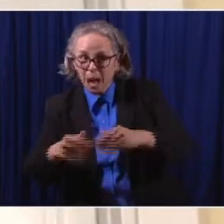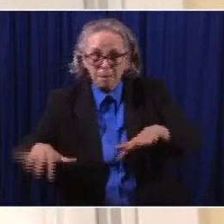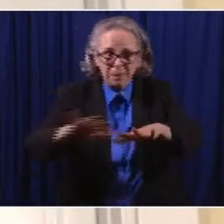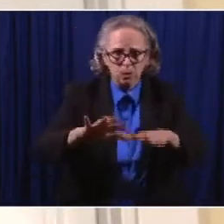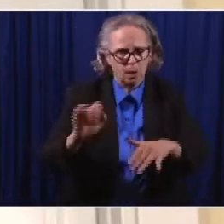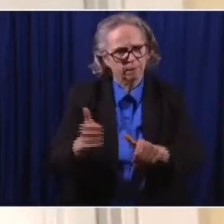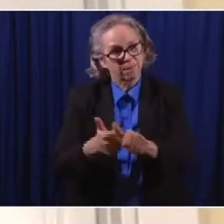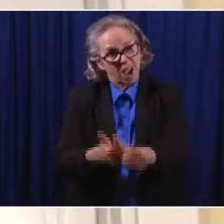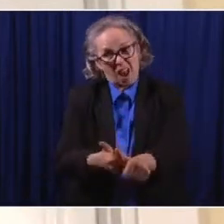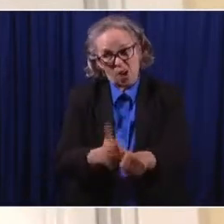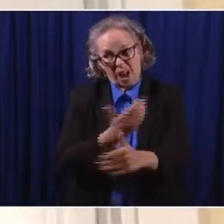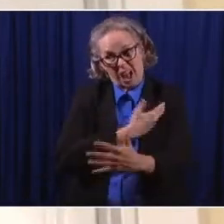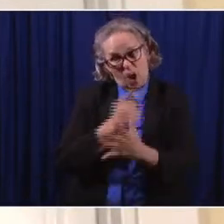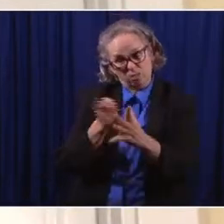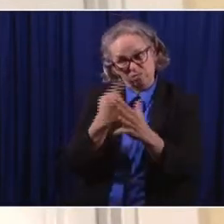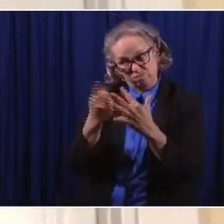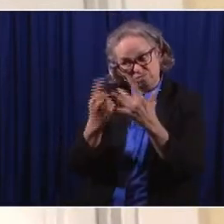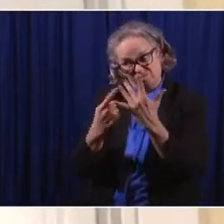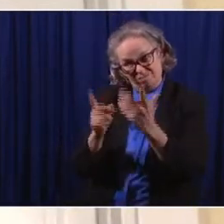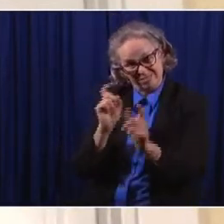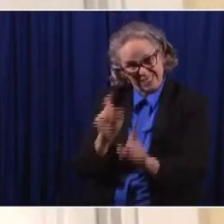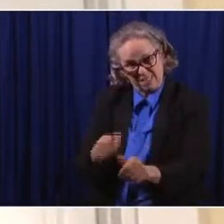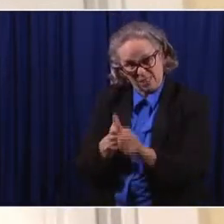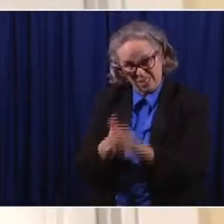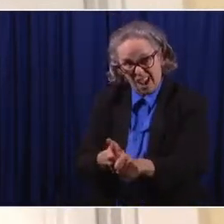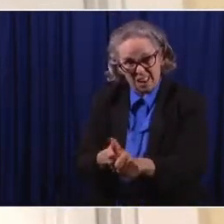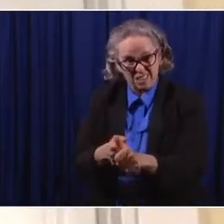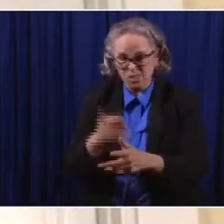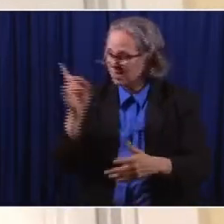protocols and guidelines that have been set forth by the state of Ohio and also the CDC.